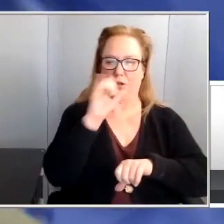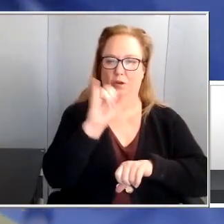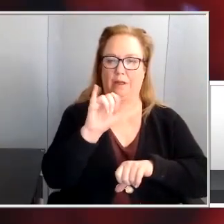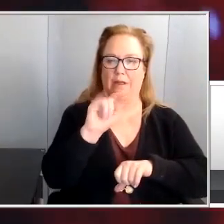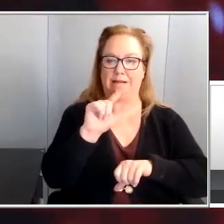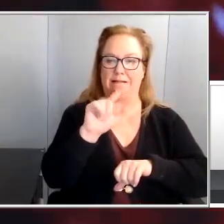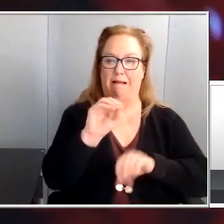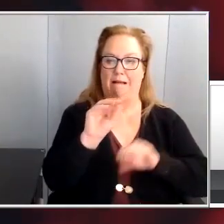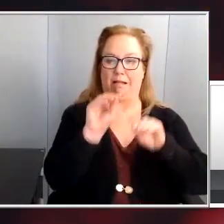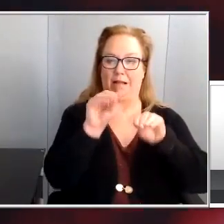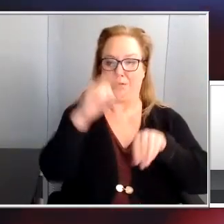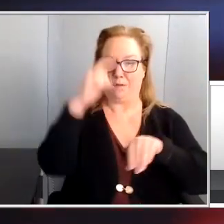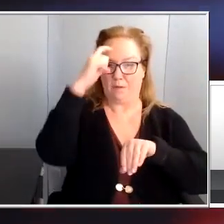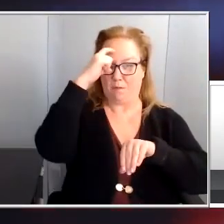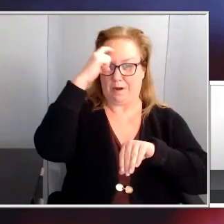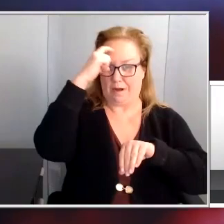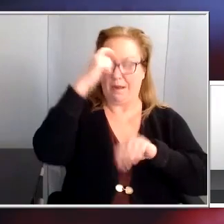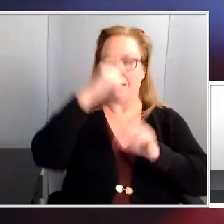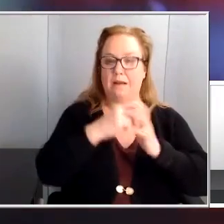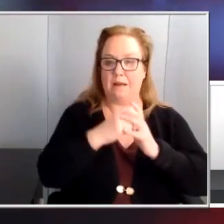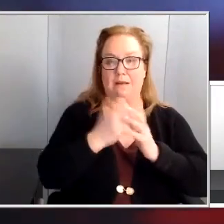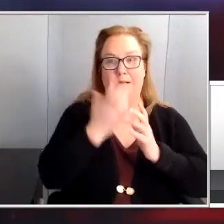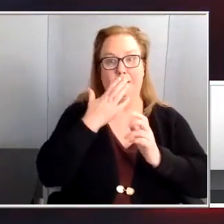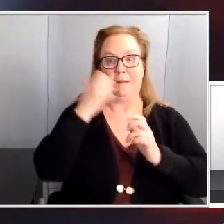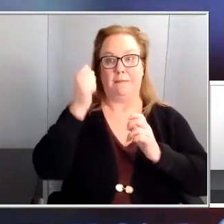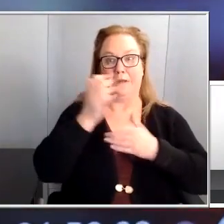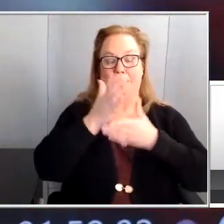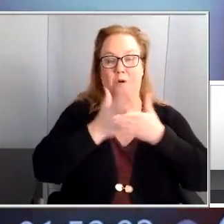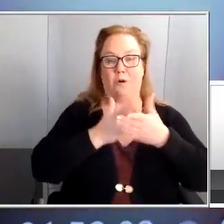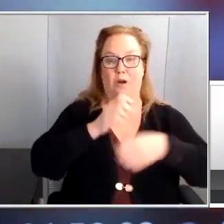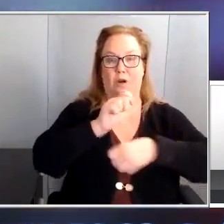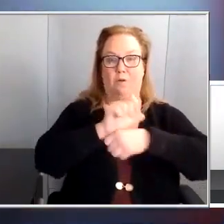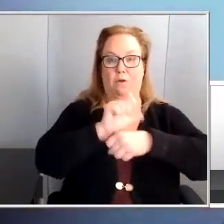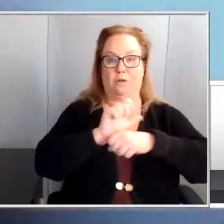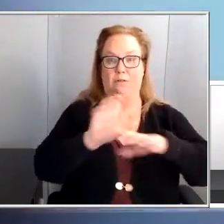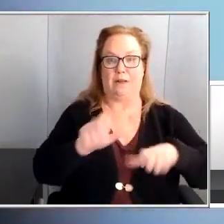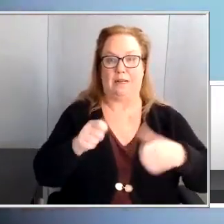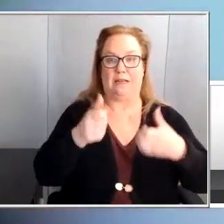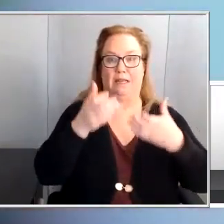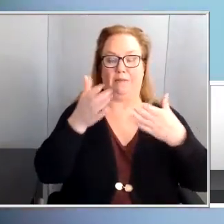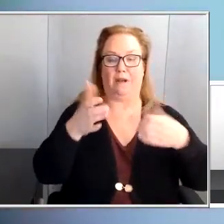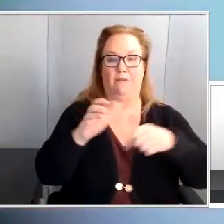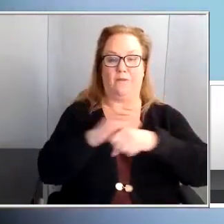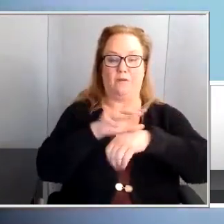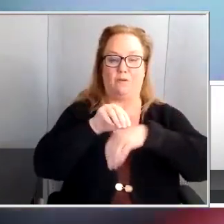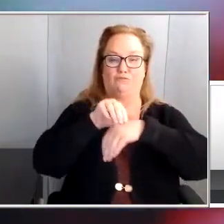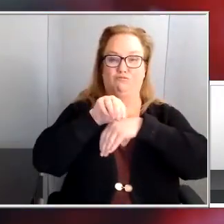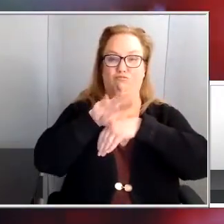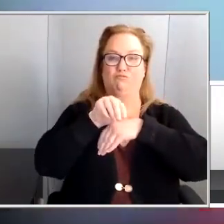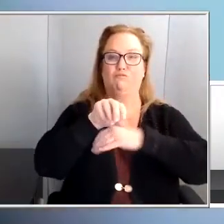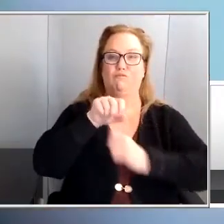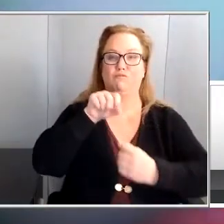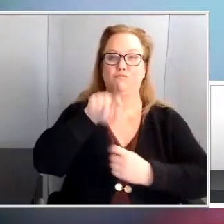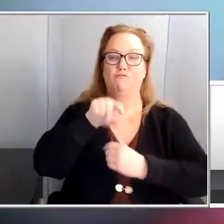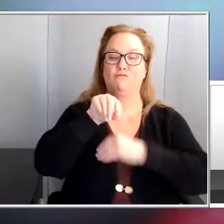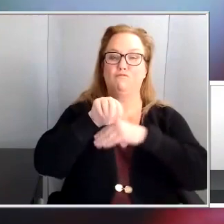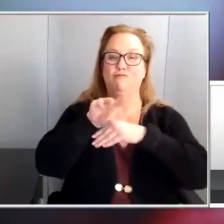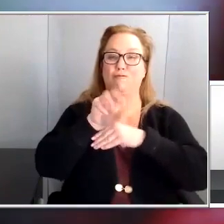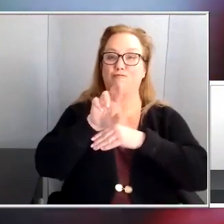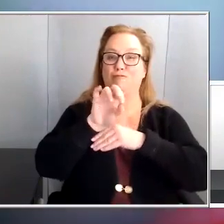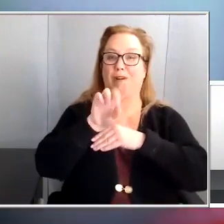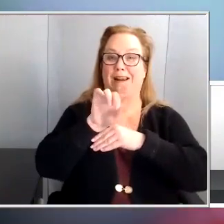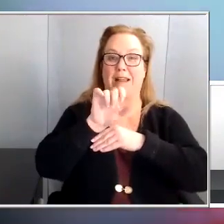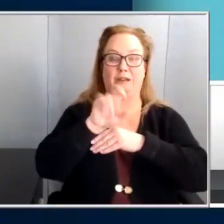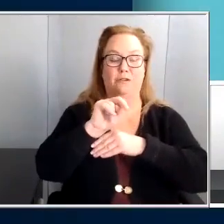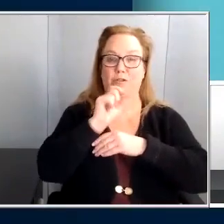a patient's brain. The best part, it works by giving off a full dose of radiation to the patient, so they don't have to keep coming